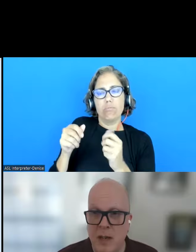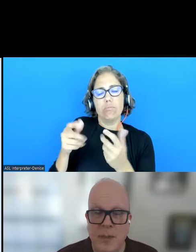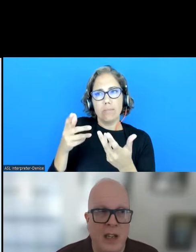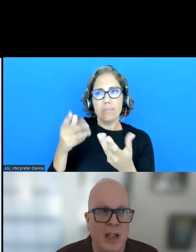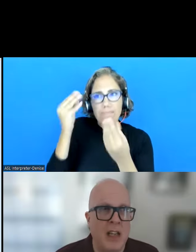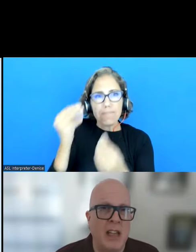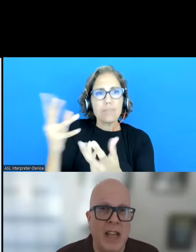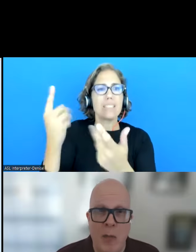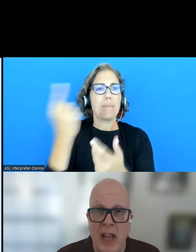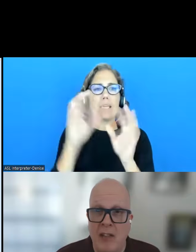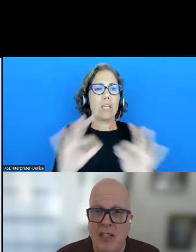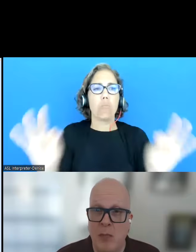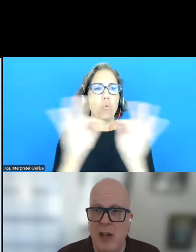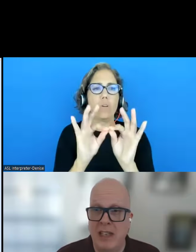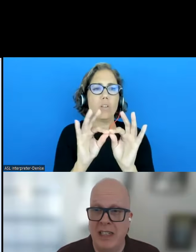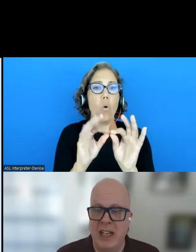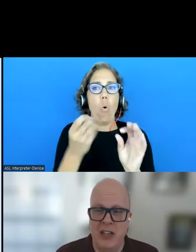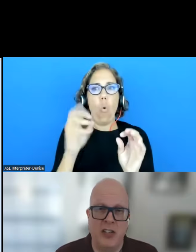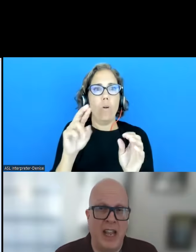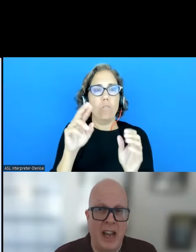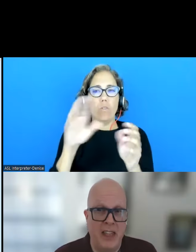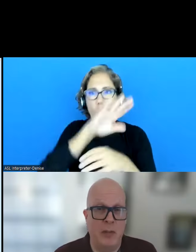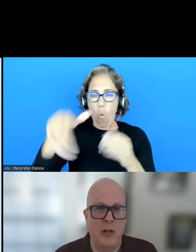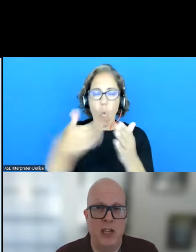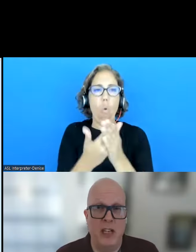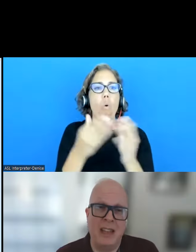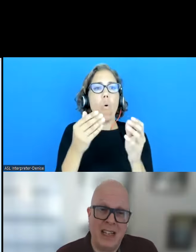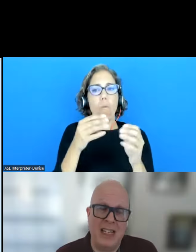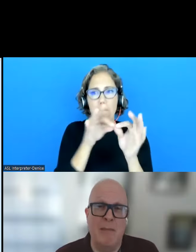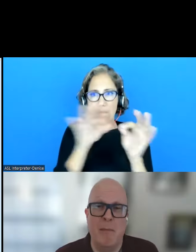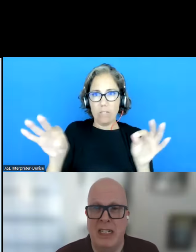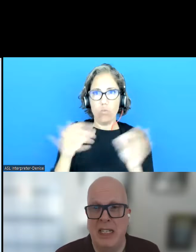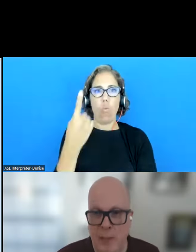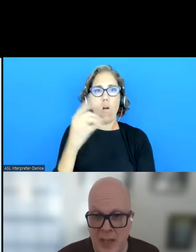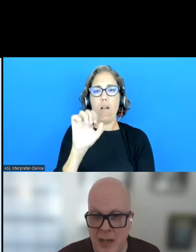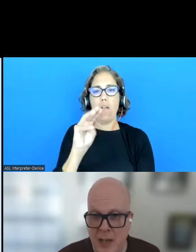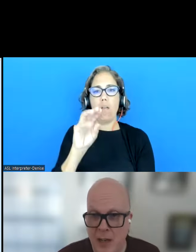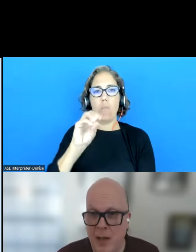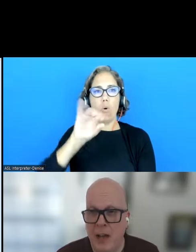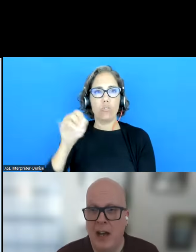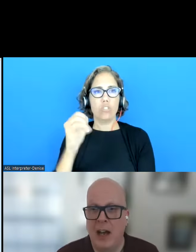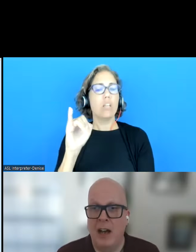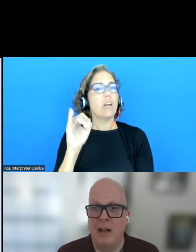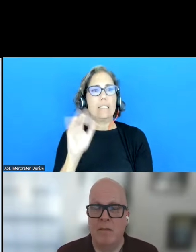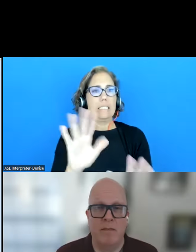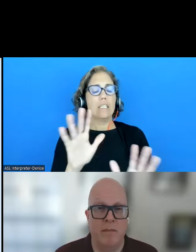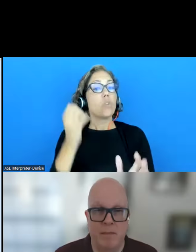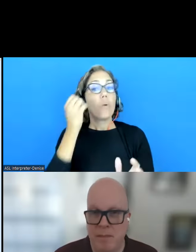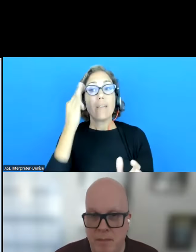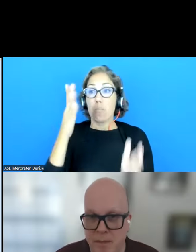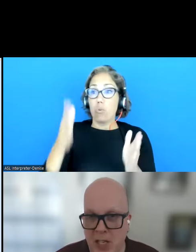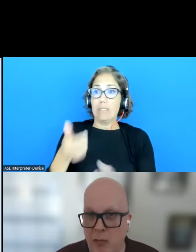emojis. That way, if someone doesn't understand the emoji, they didn't miss something,